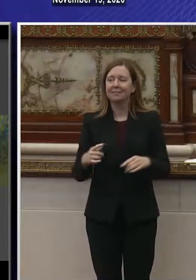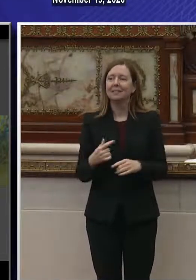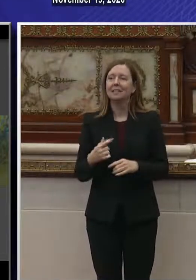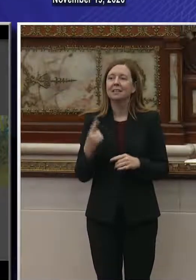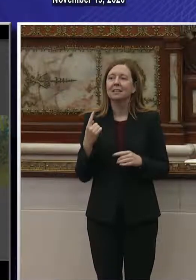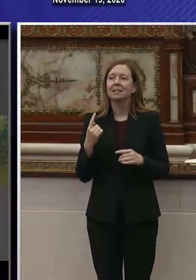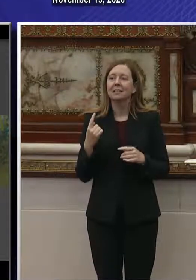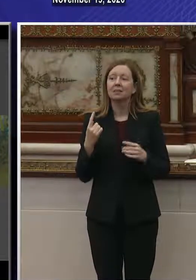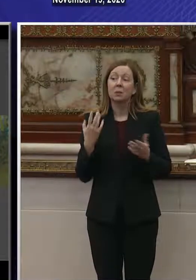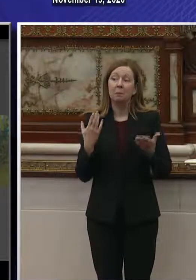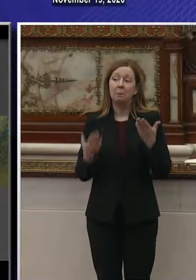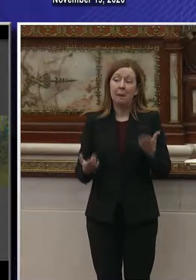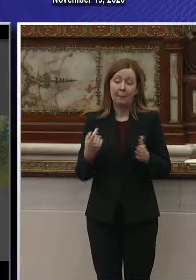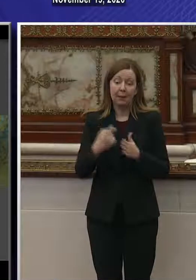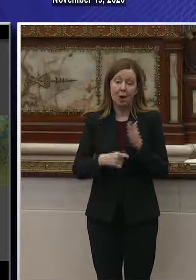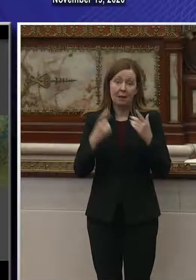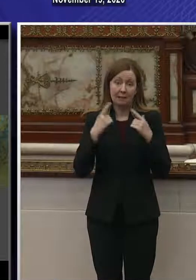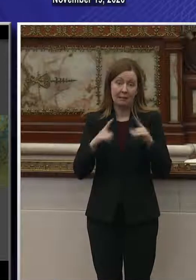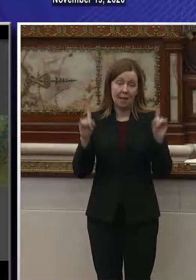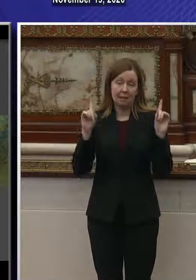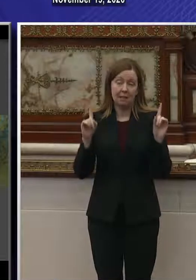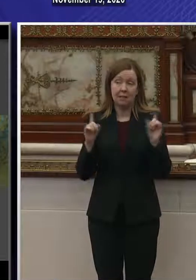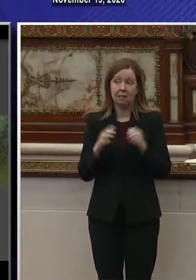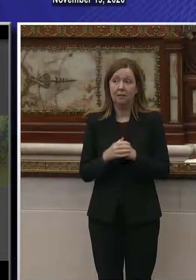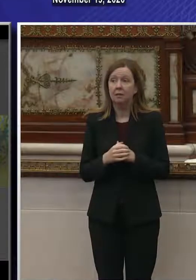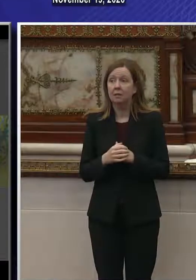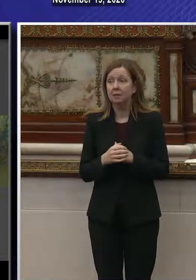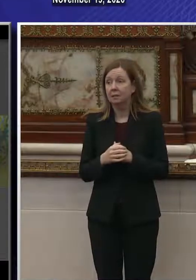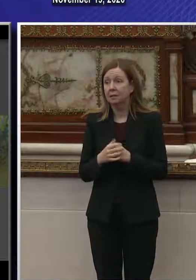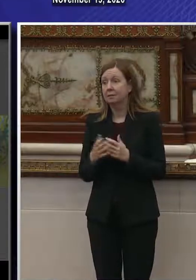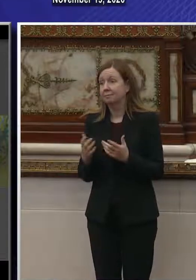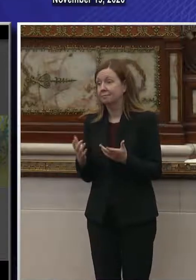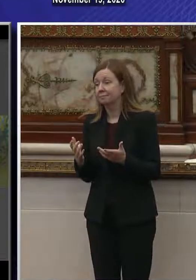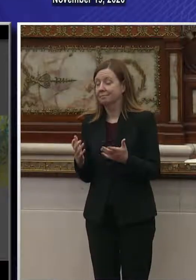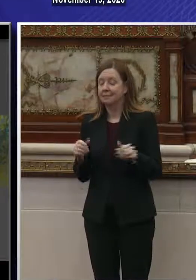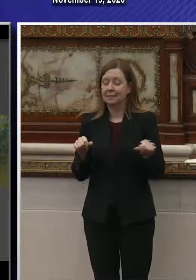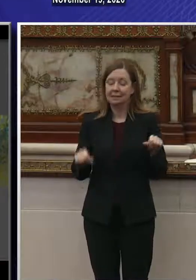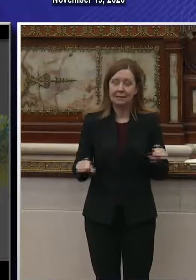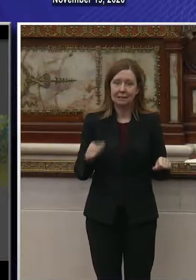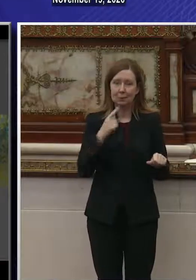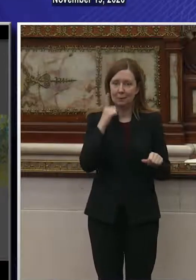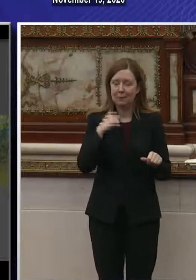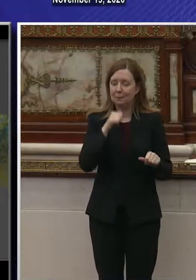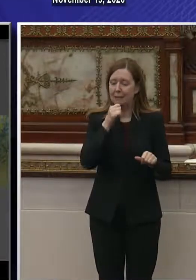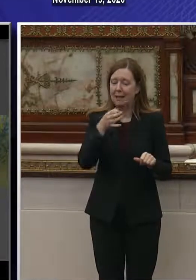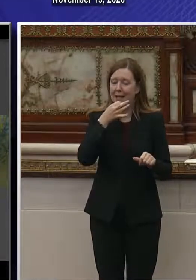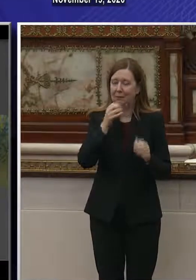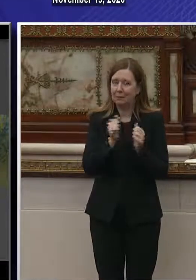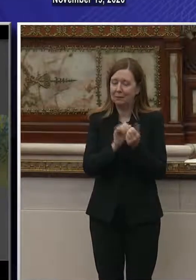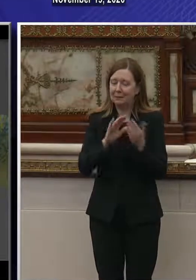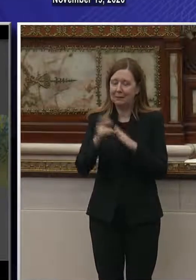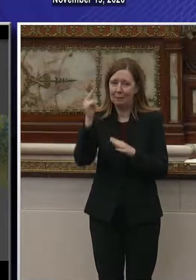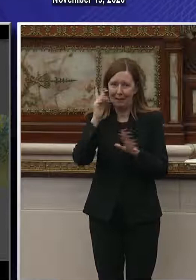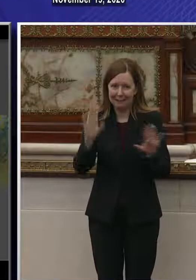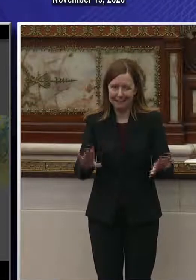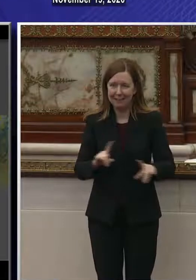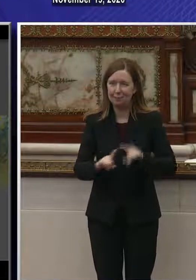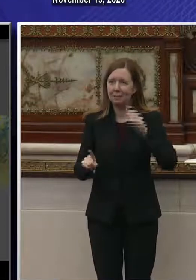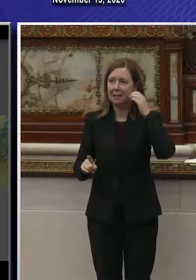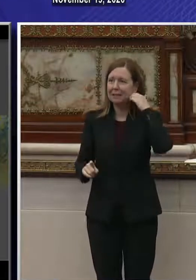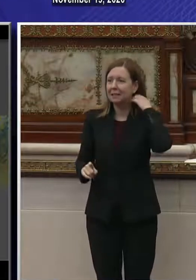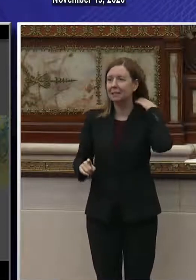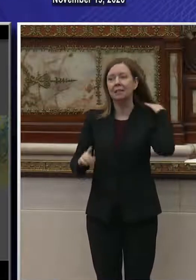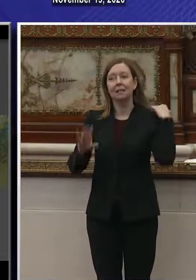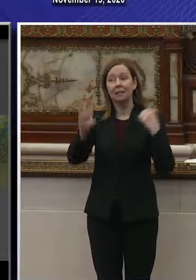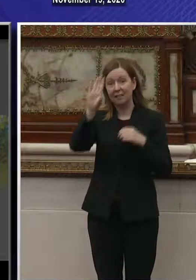in a way that may be cost effective, and I almost hazard to say this because I'm not an expert on city politics, but certainly the